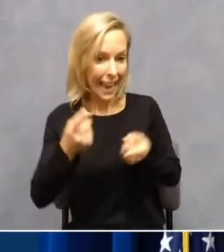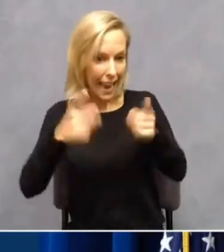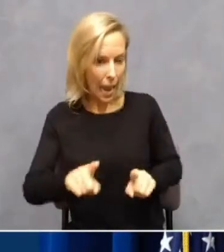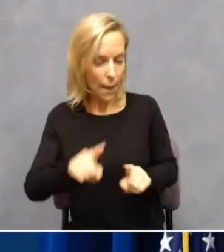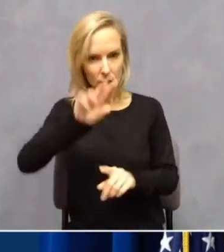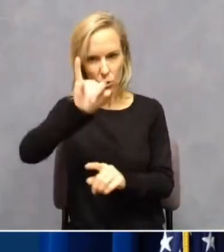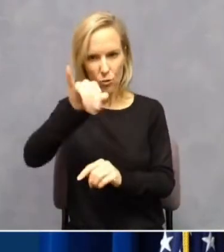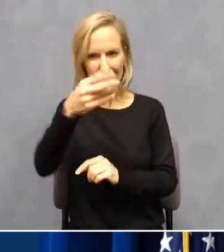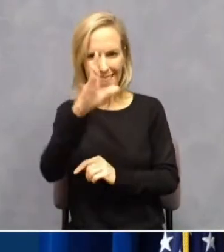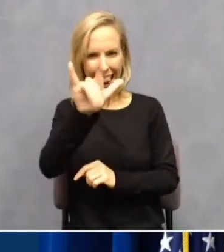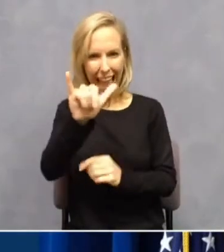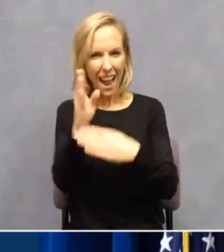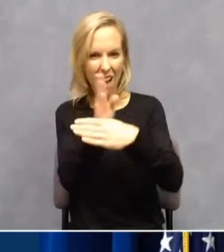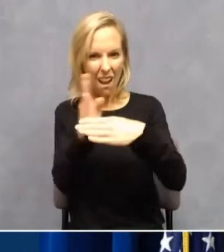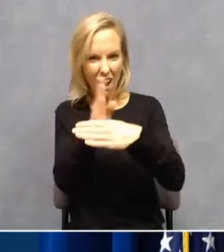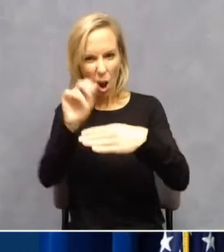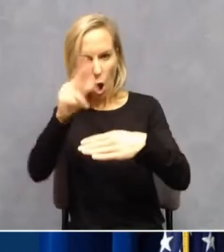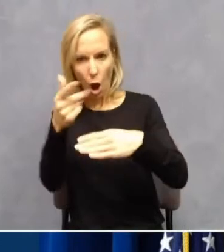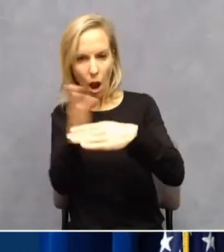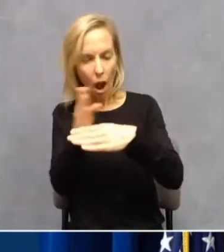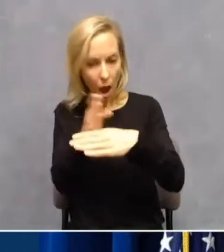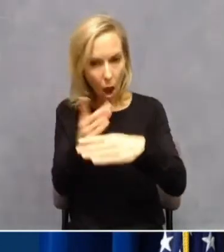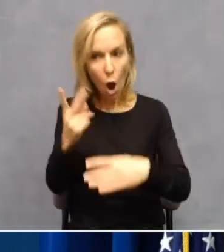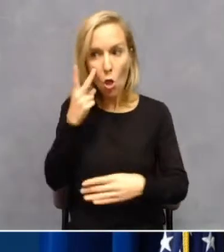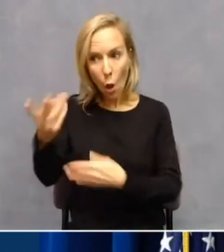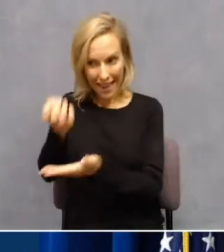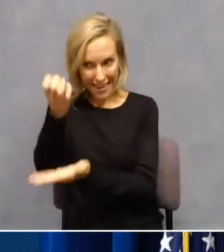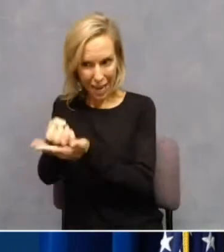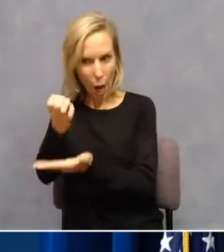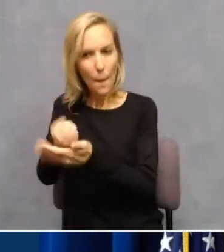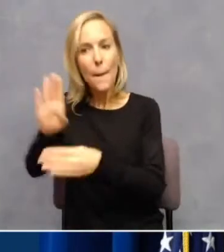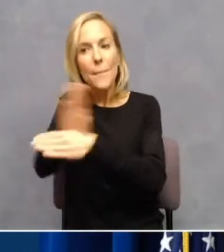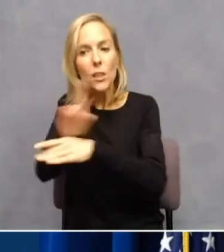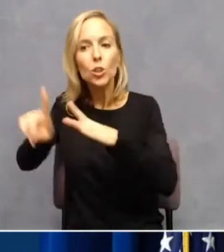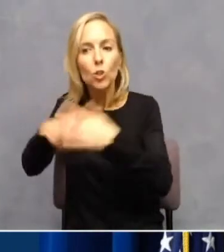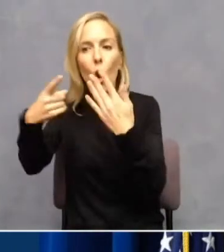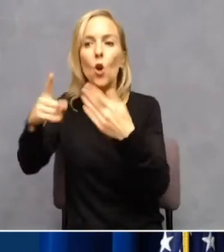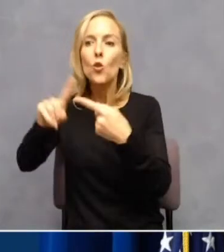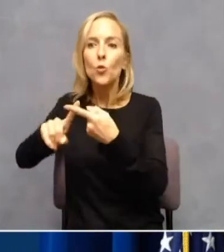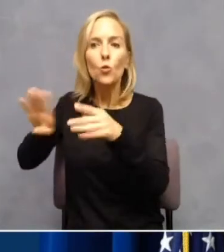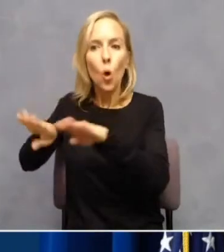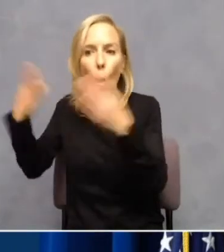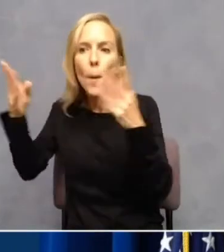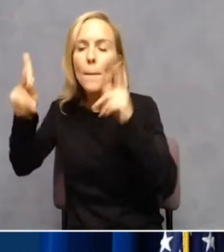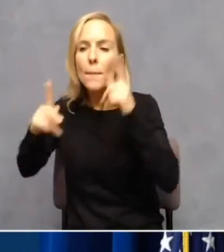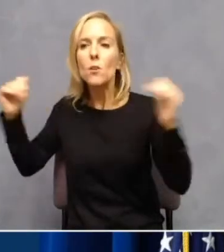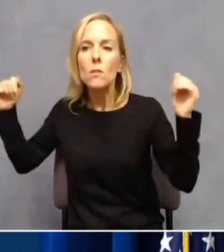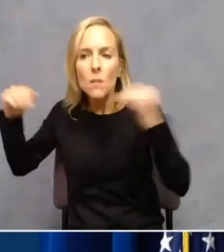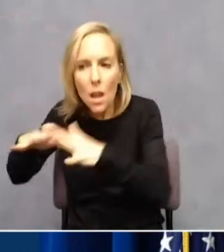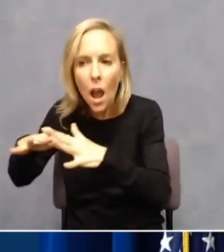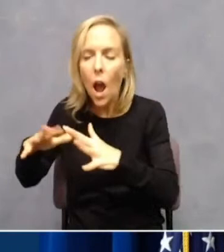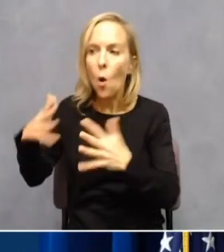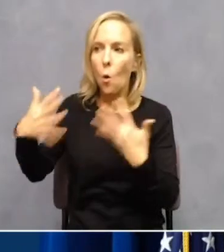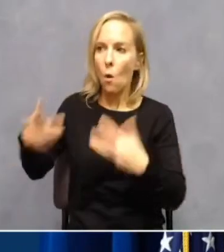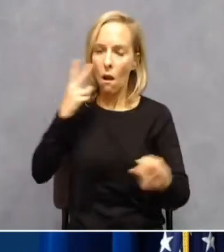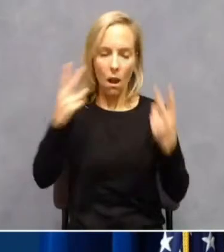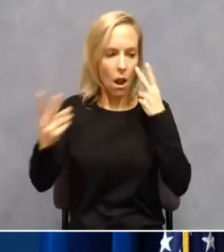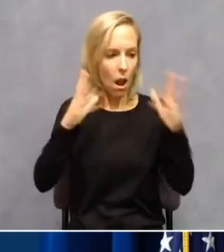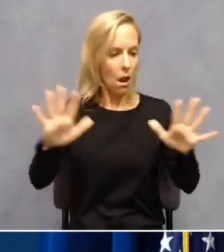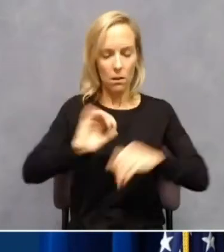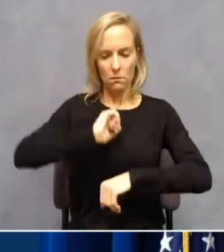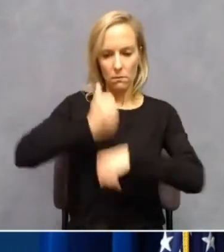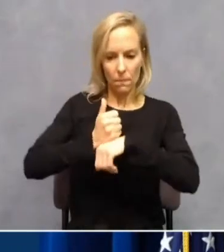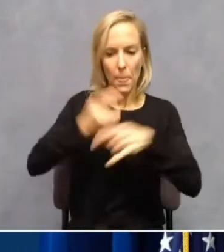were doing more and our economy was reopening. And that was real concerning, but we passed that. We put into place the mask